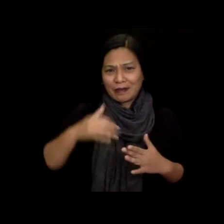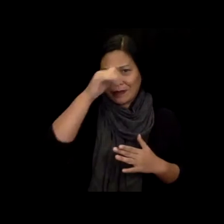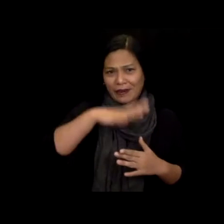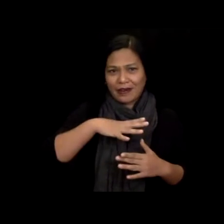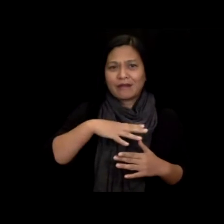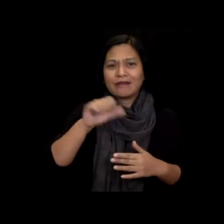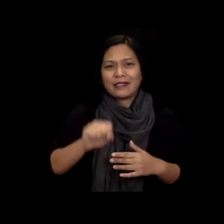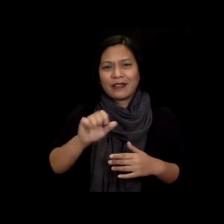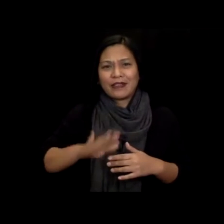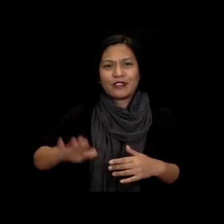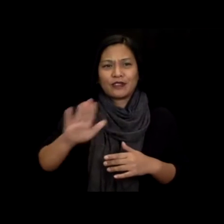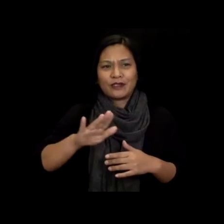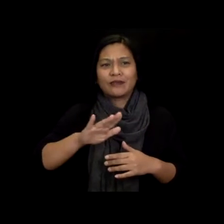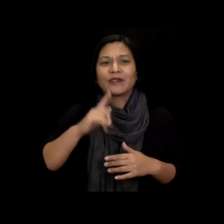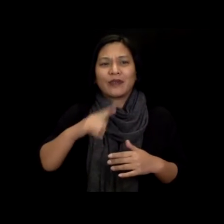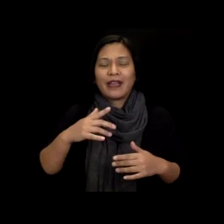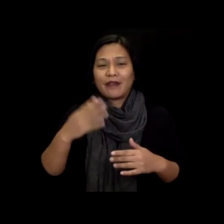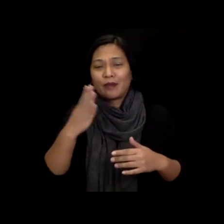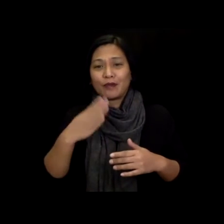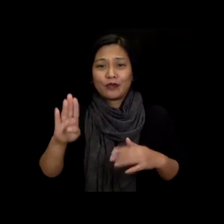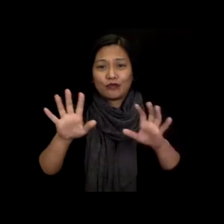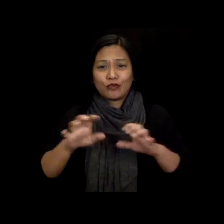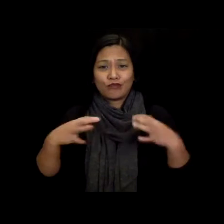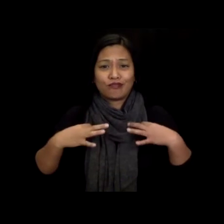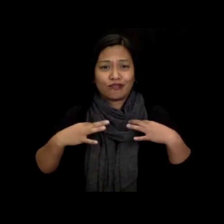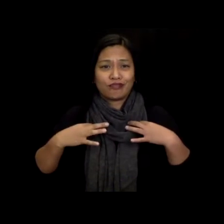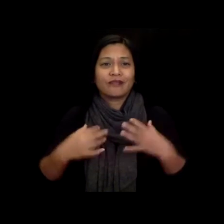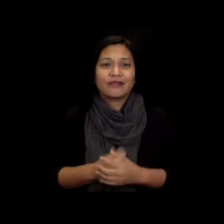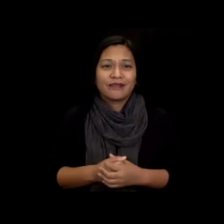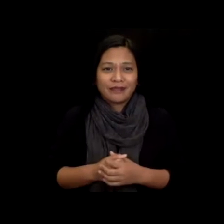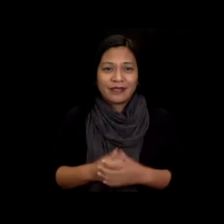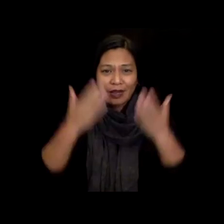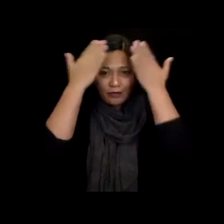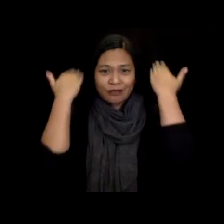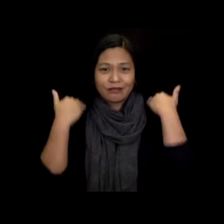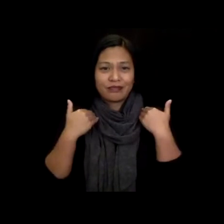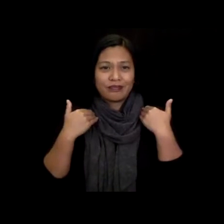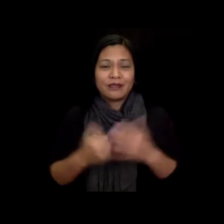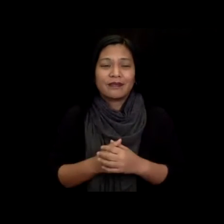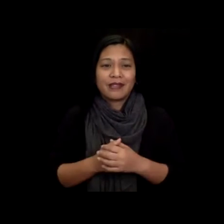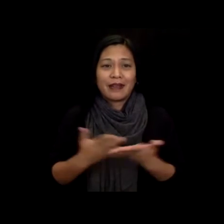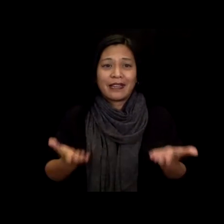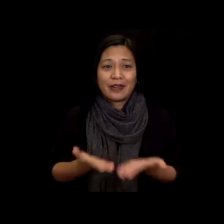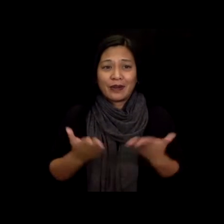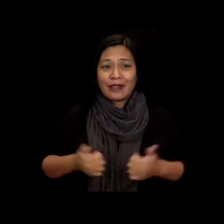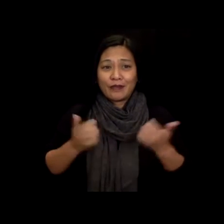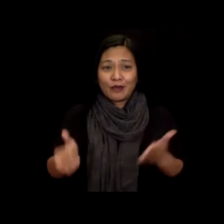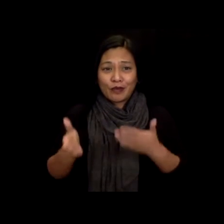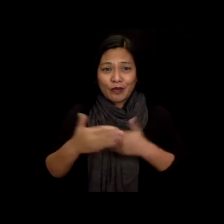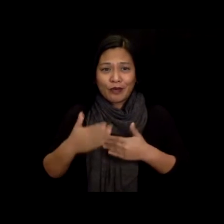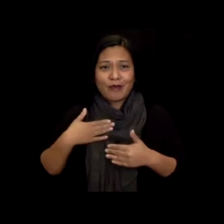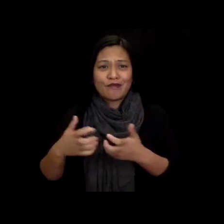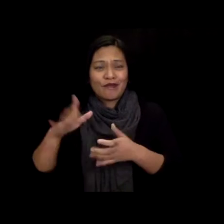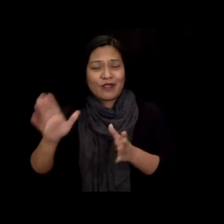blue sweater. I'm sitting in an office chair in my apartment's living room. Welcome to Function of Festival